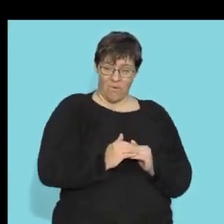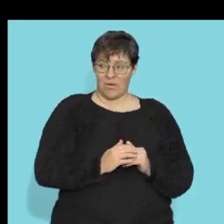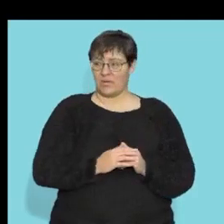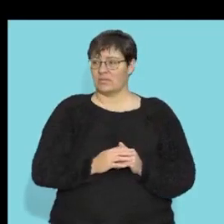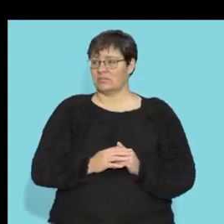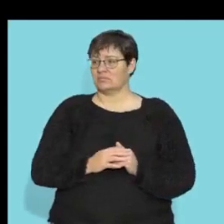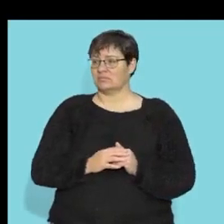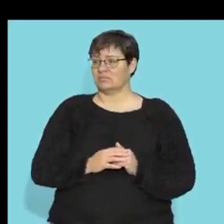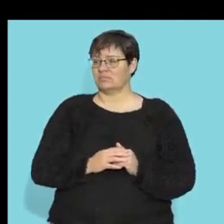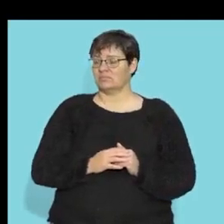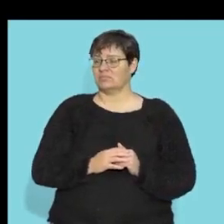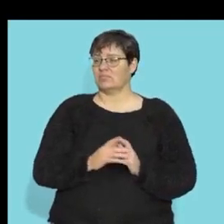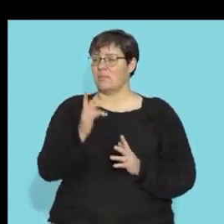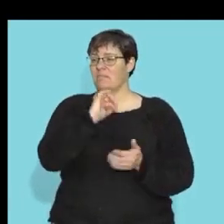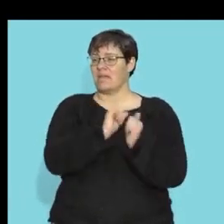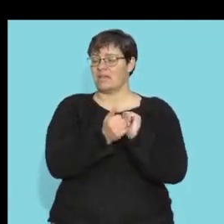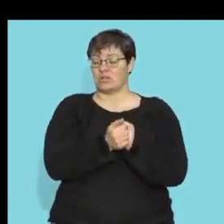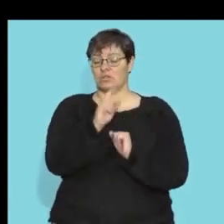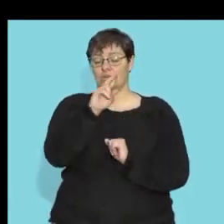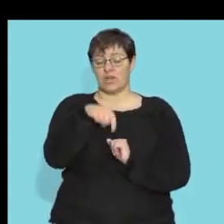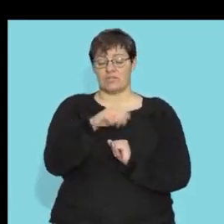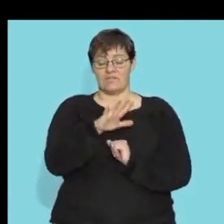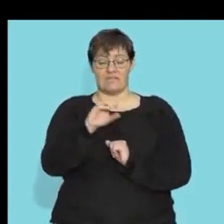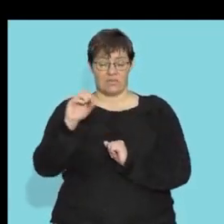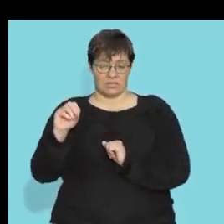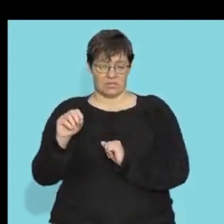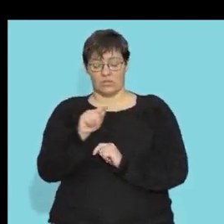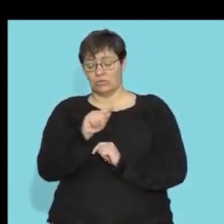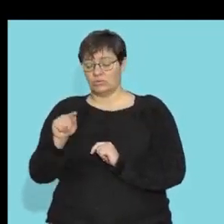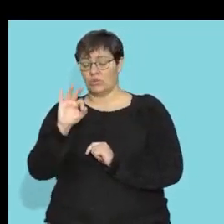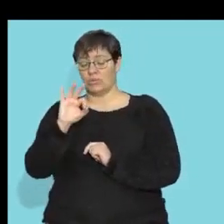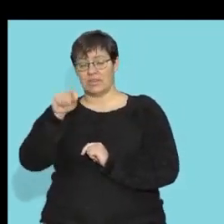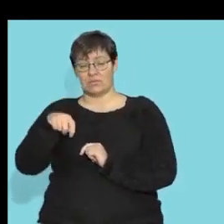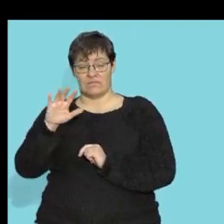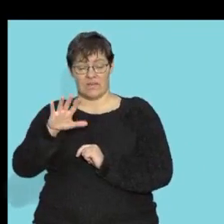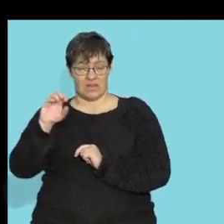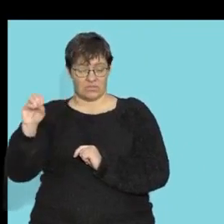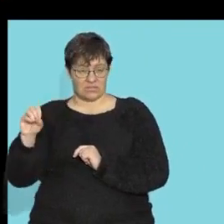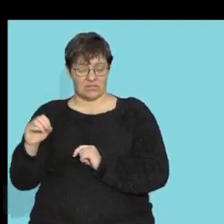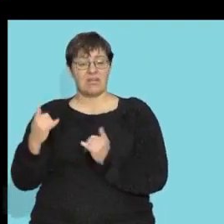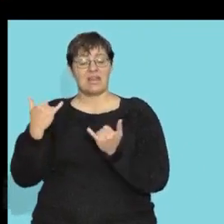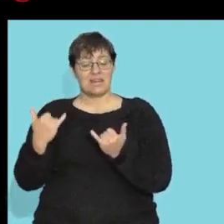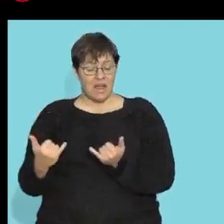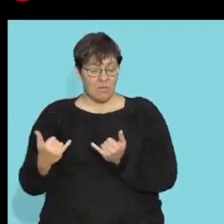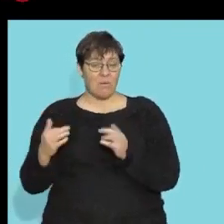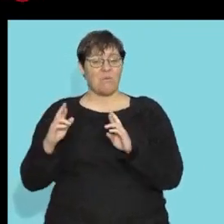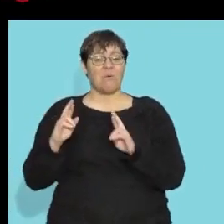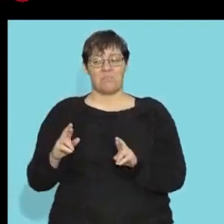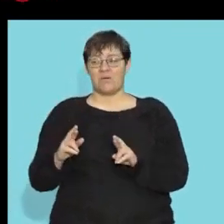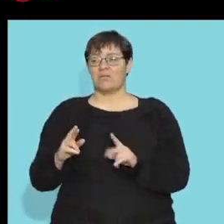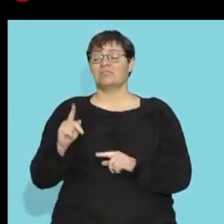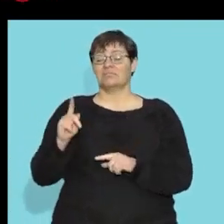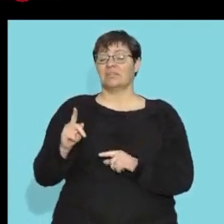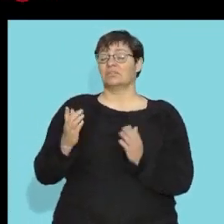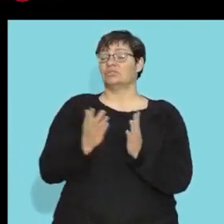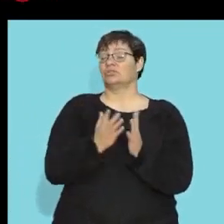at do my maths, 2,500 to 3,500, I'm hoping that